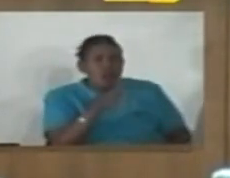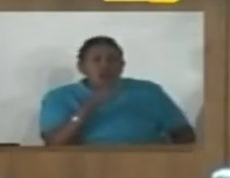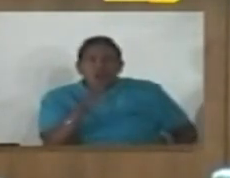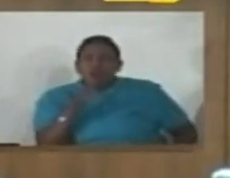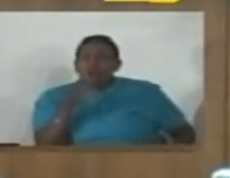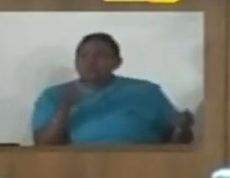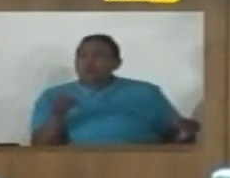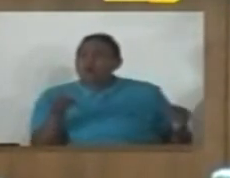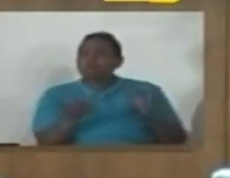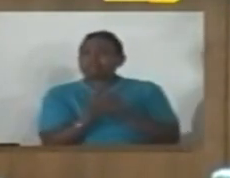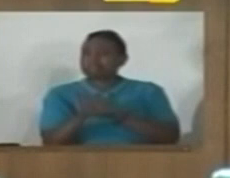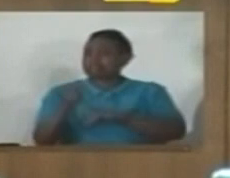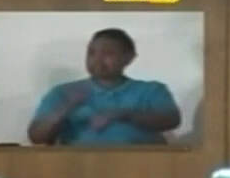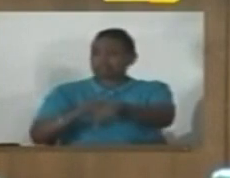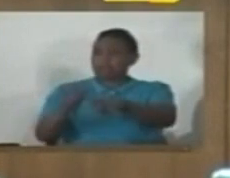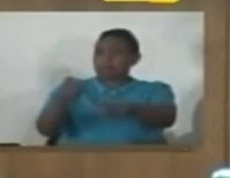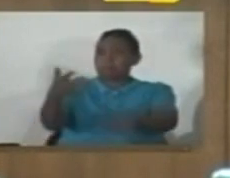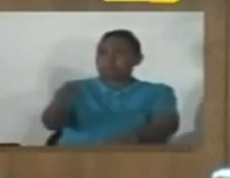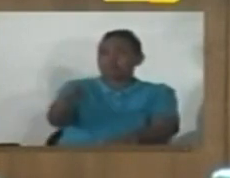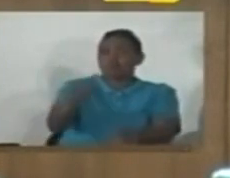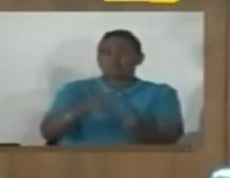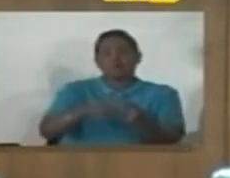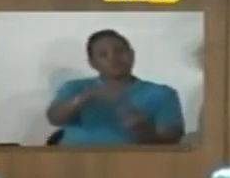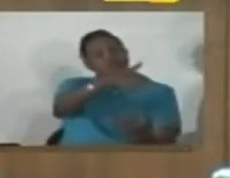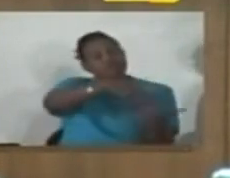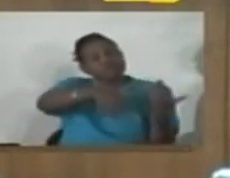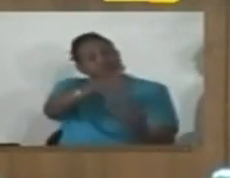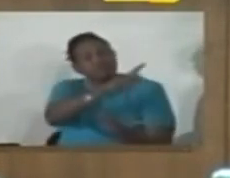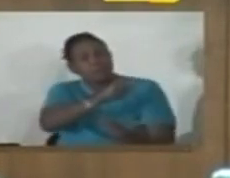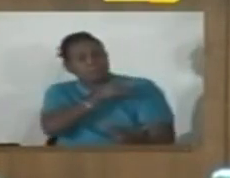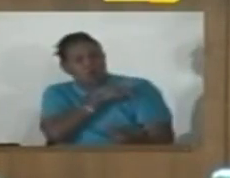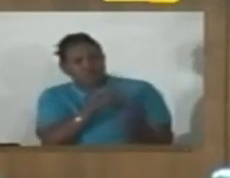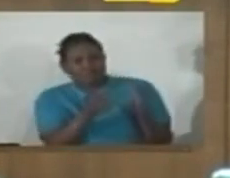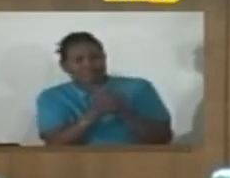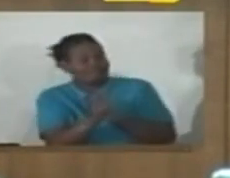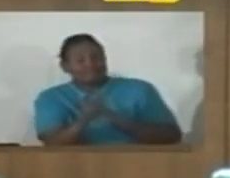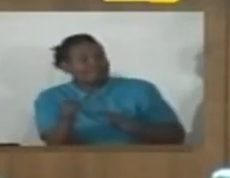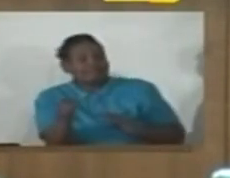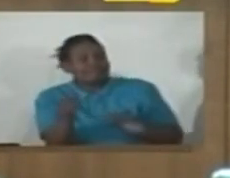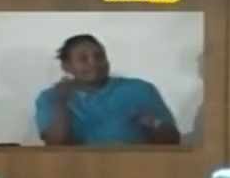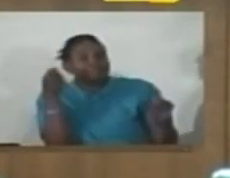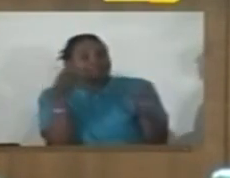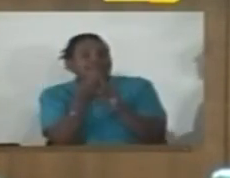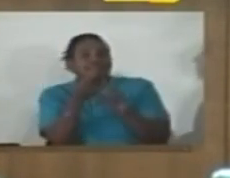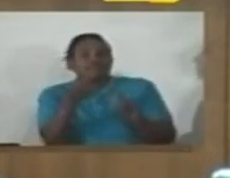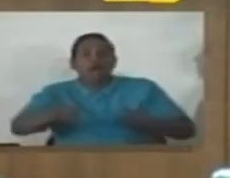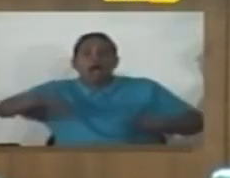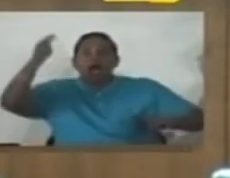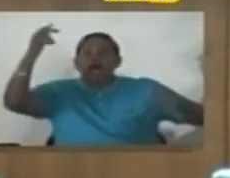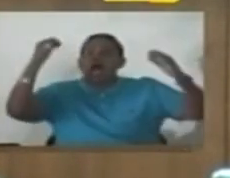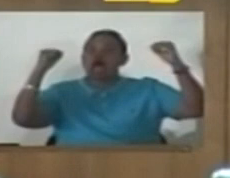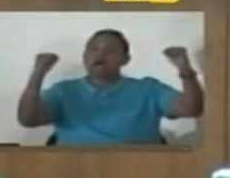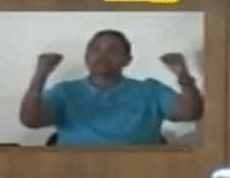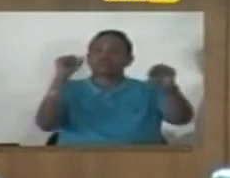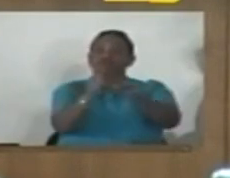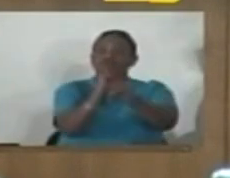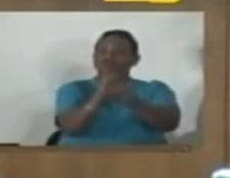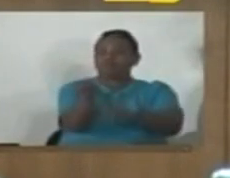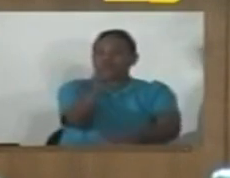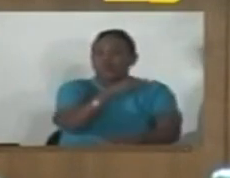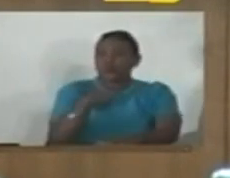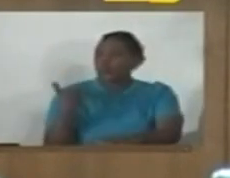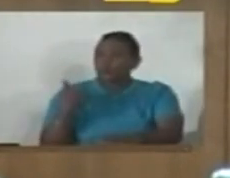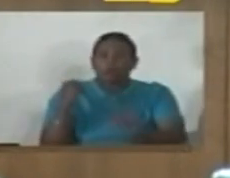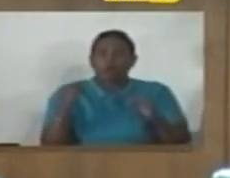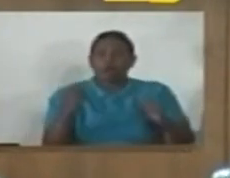skills such as time management and interpersonal skills as factors impacting the high rate of unemployment of our youth. In